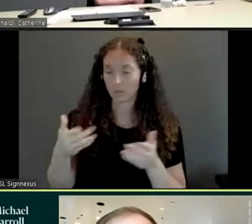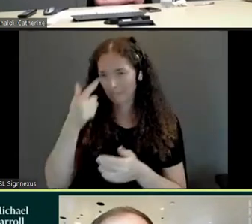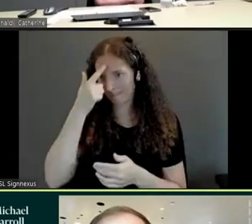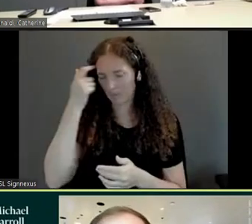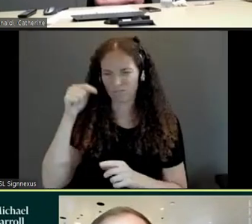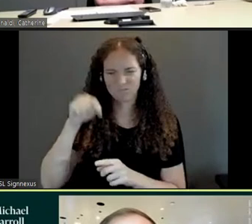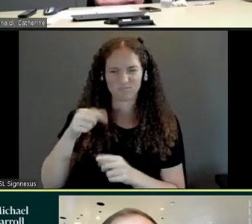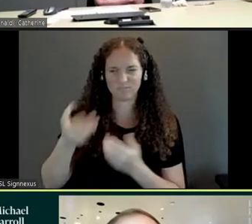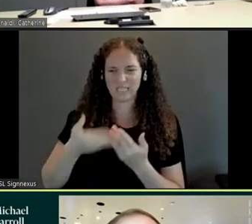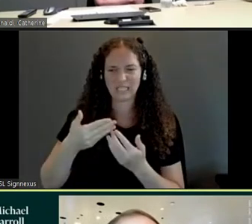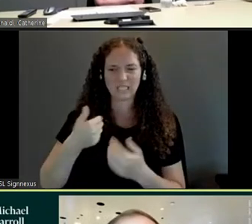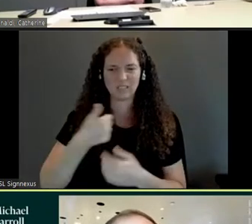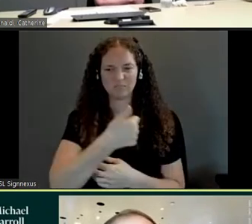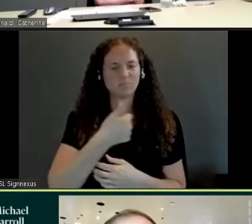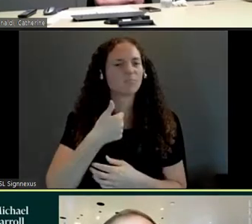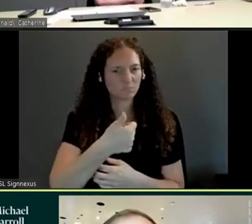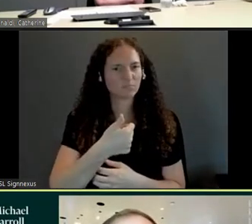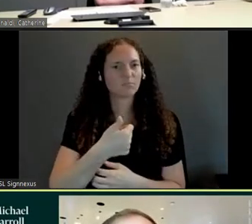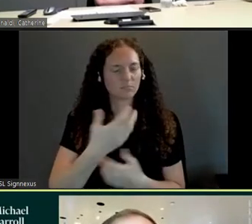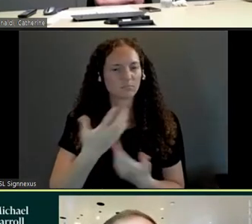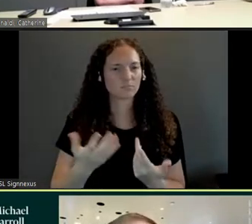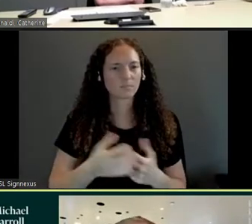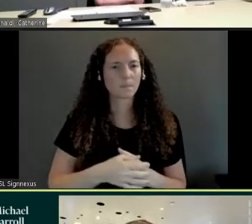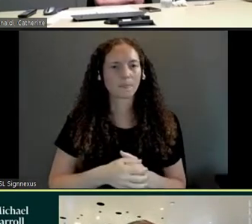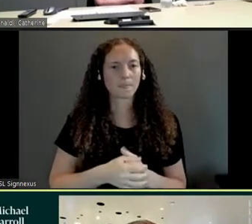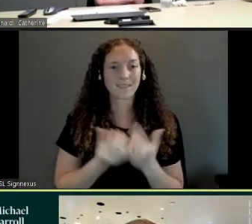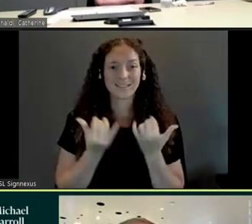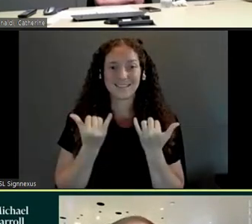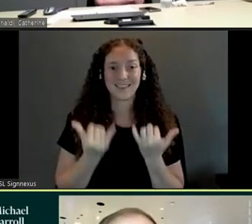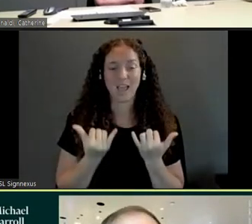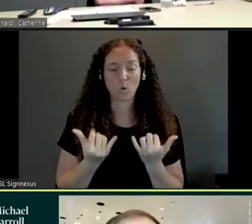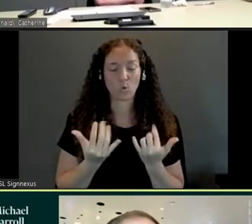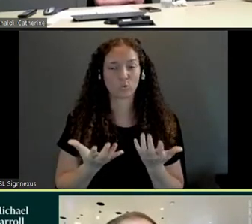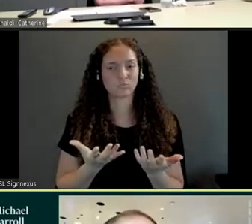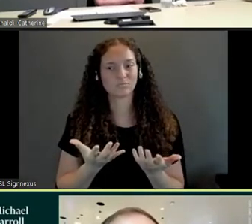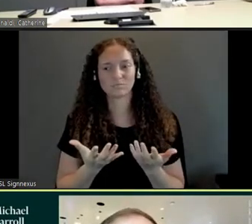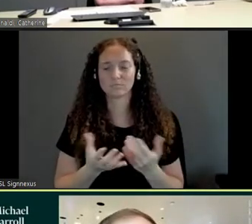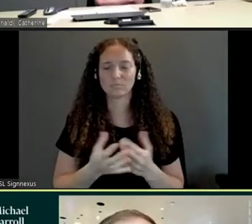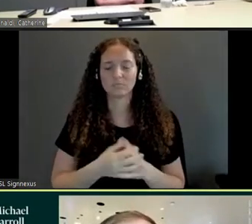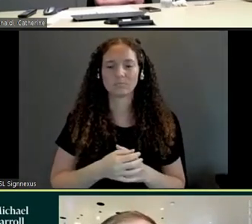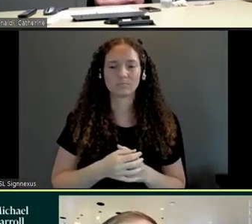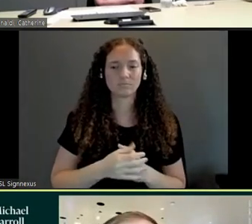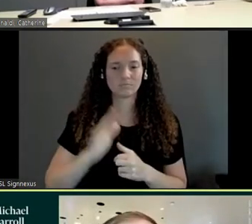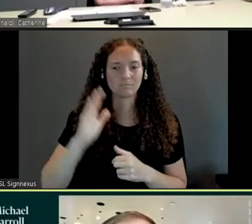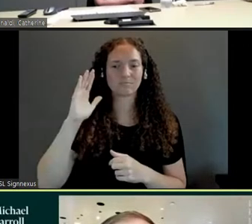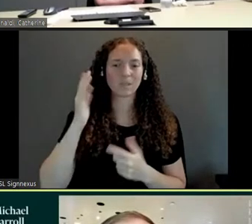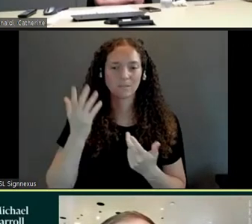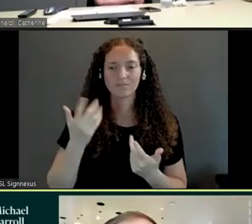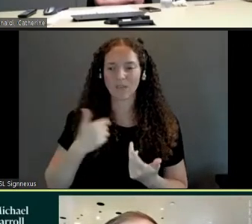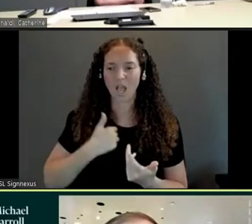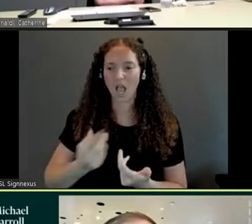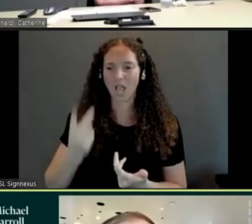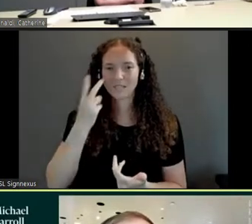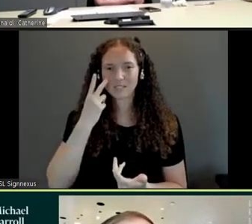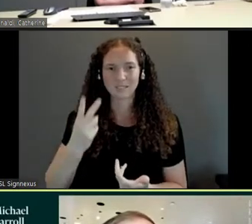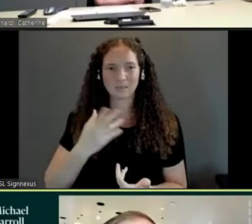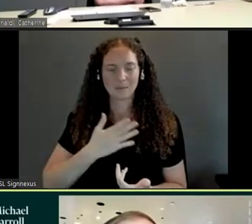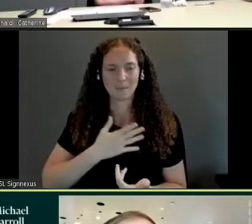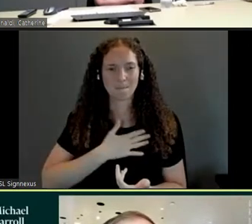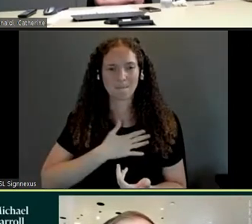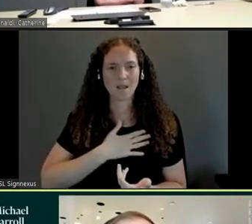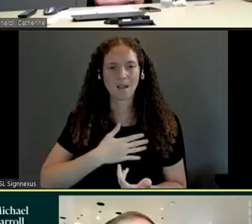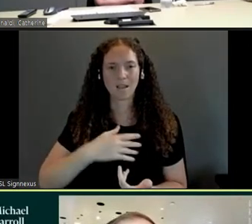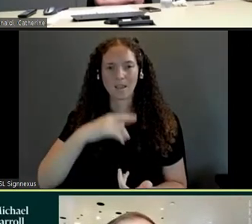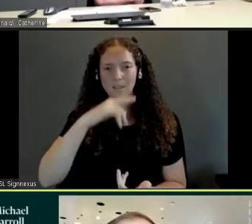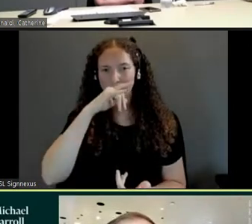young family. So right now, as it stands, I see my kids probably about 30 minutes a day from Monday to